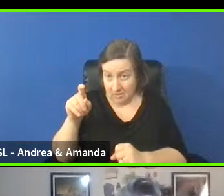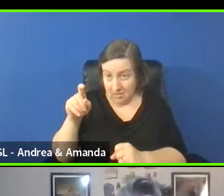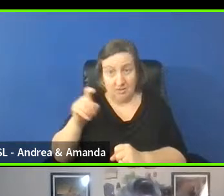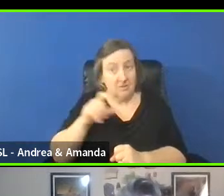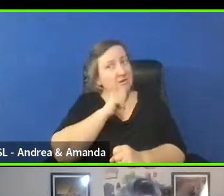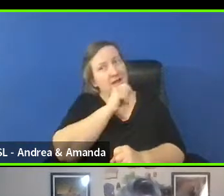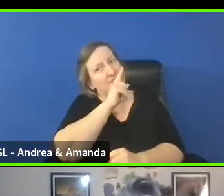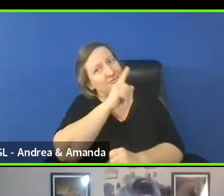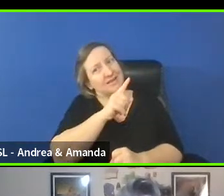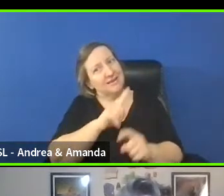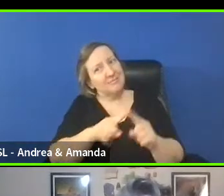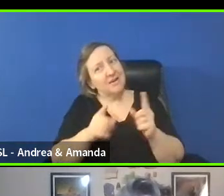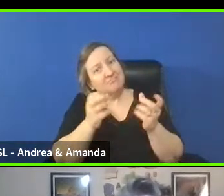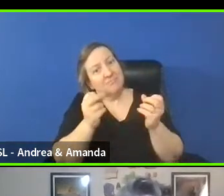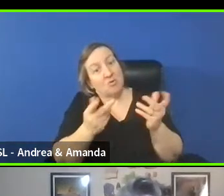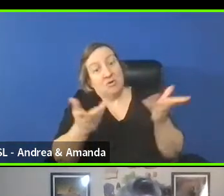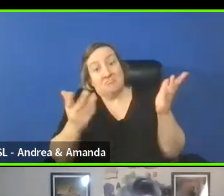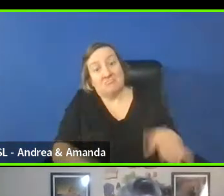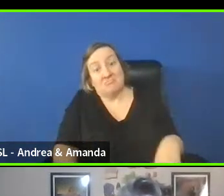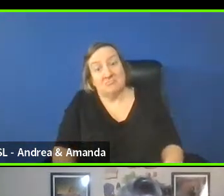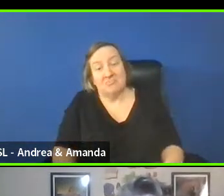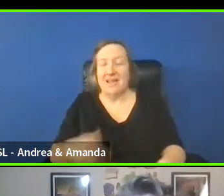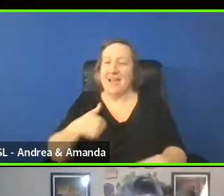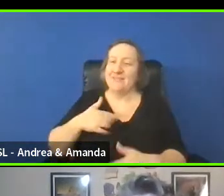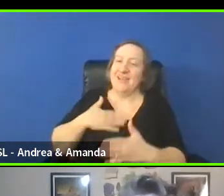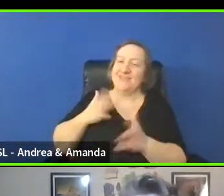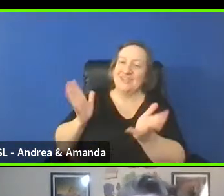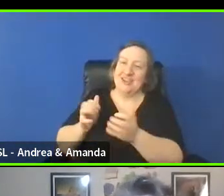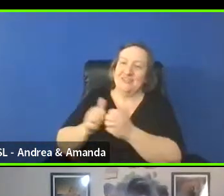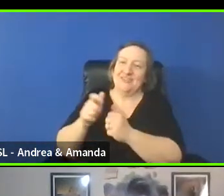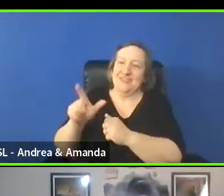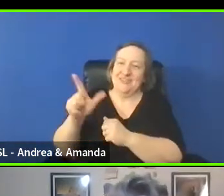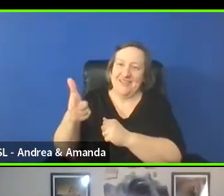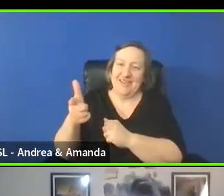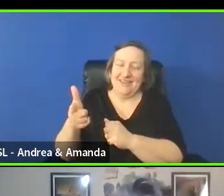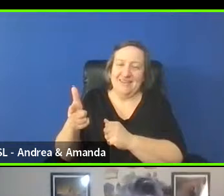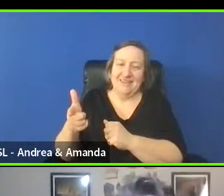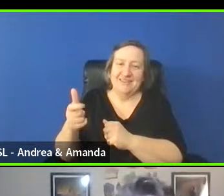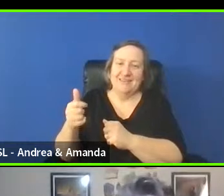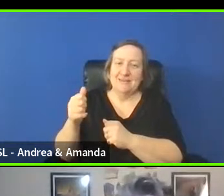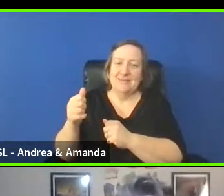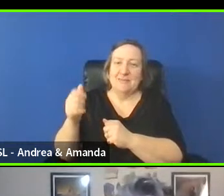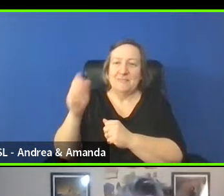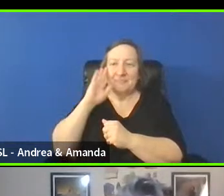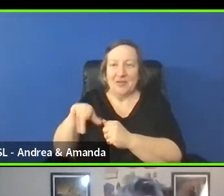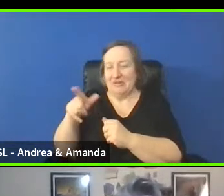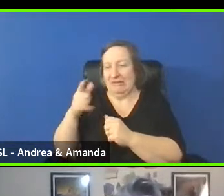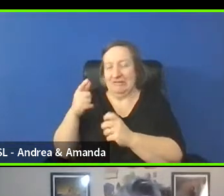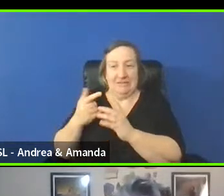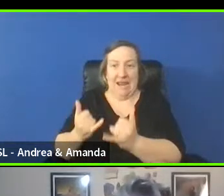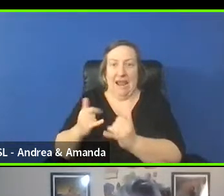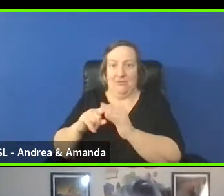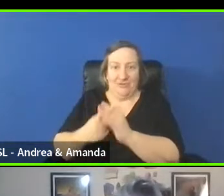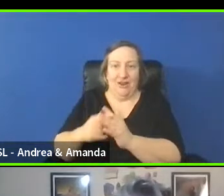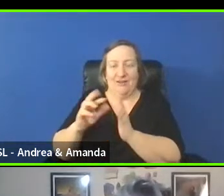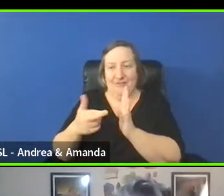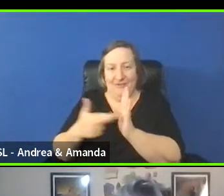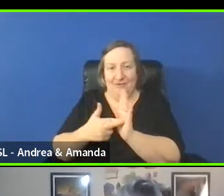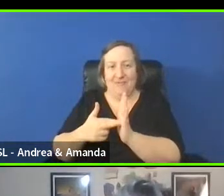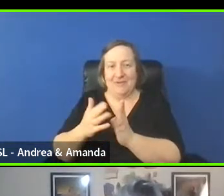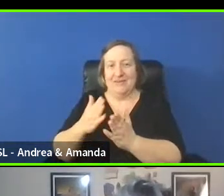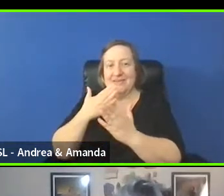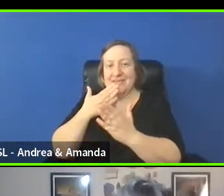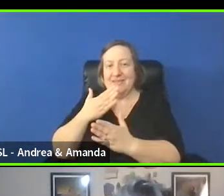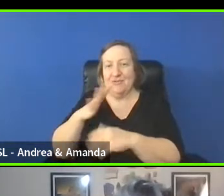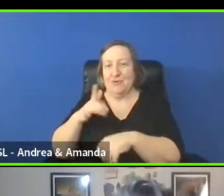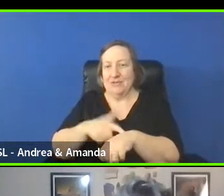Not really, but okay. I'd be happy to chat with you offline. I understand that you're just starting in this role, and we're grateful for your